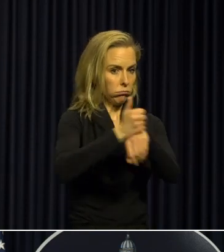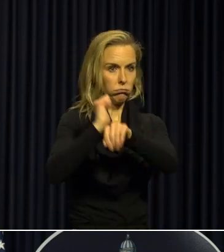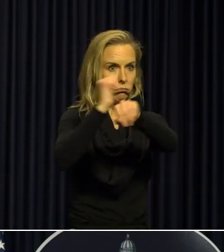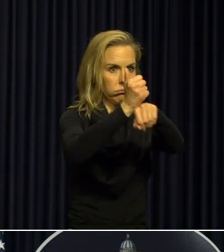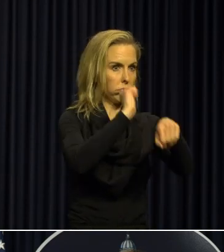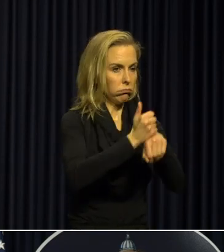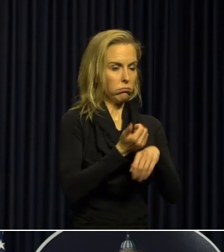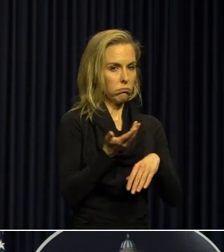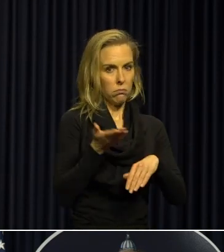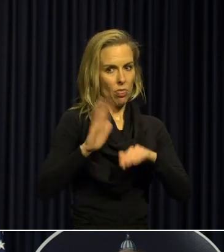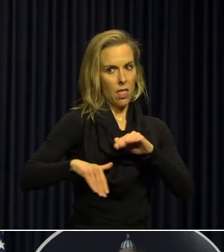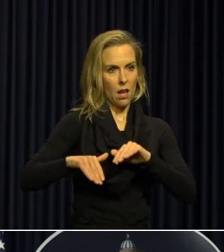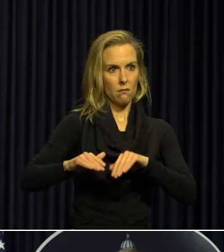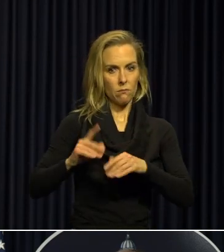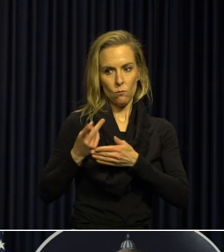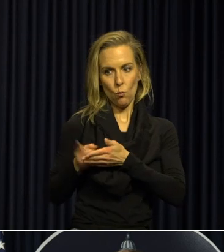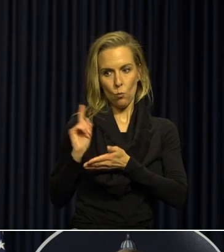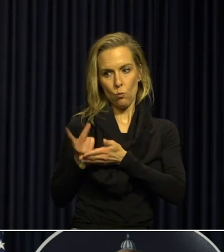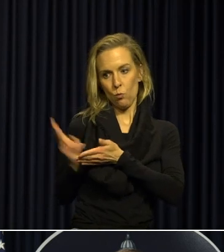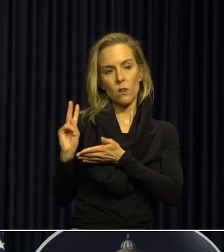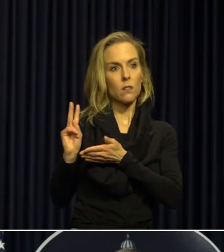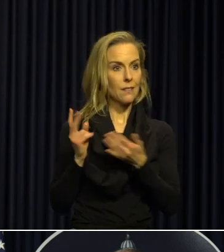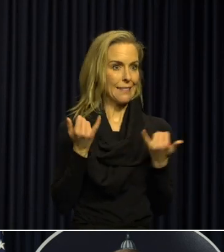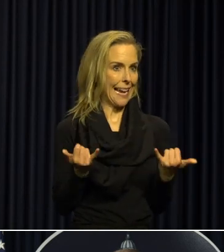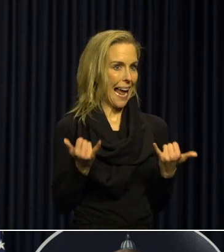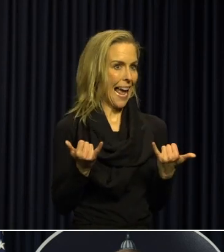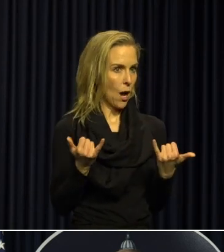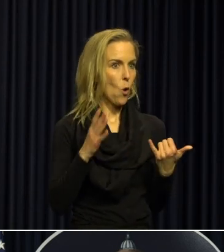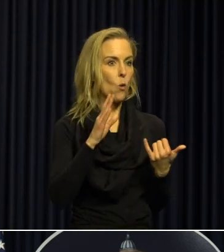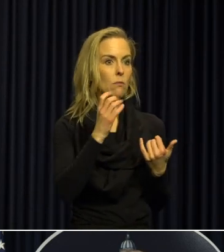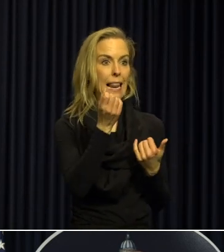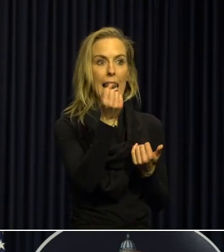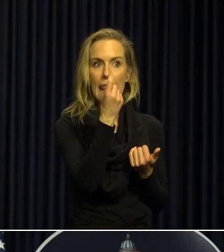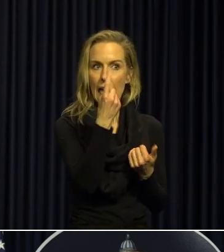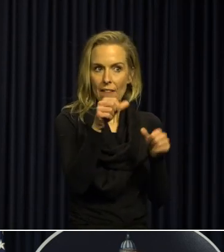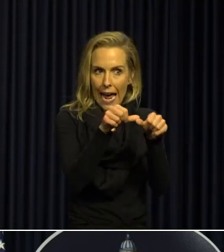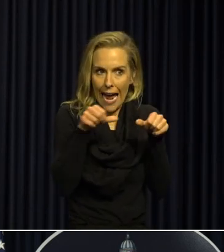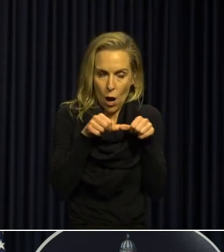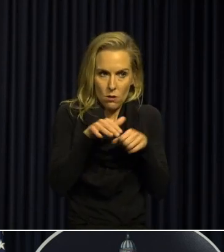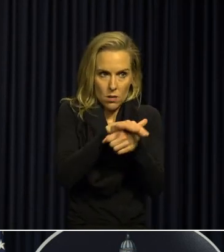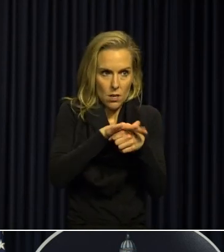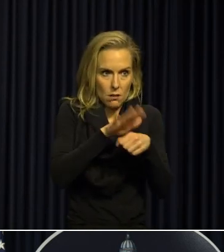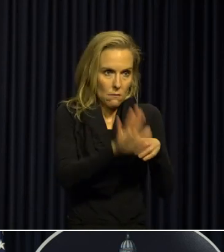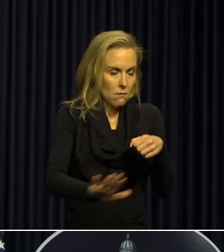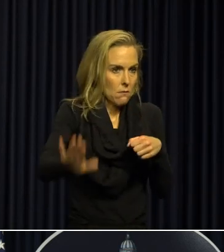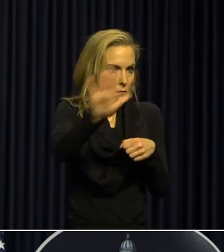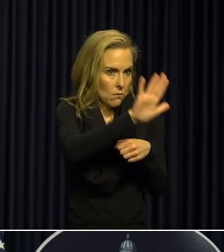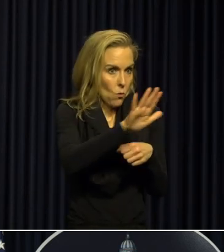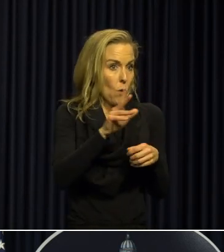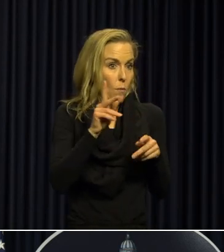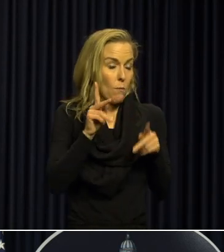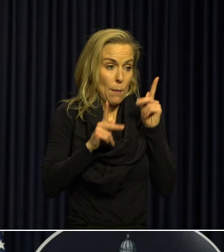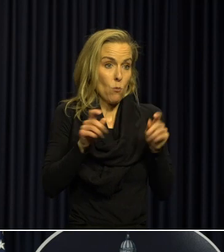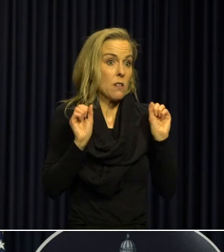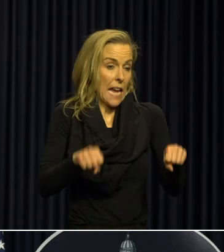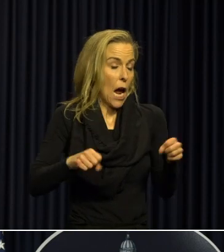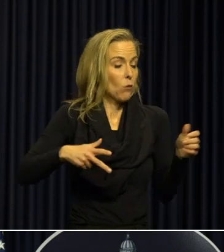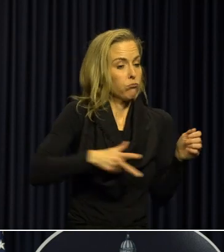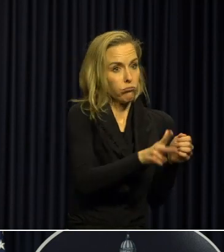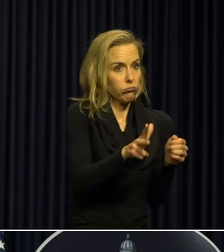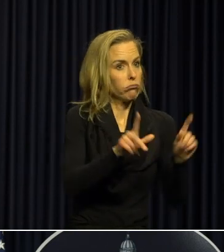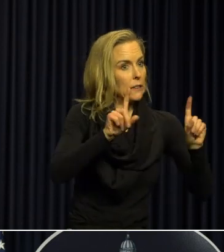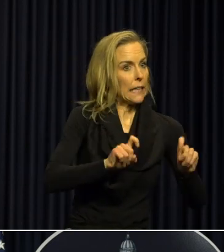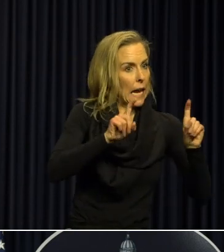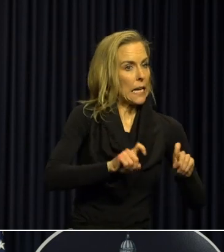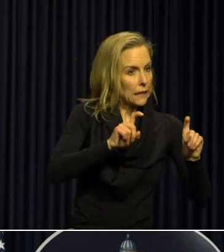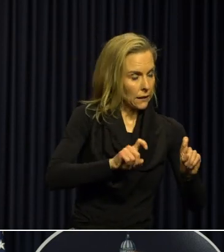Kentucky. We have 11 separate areas where people can get the drive-through testing.